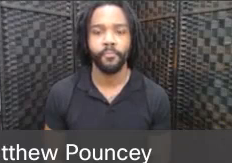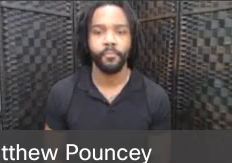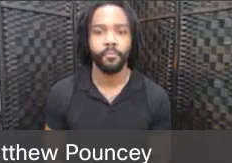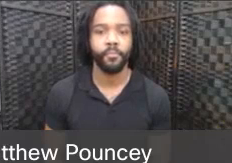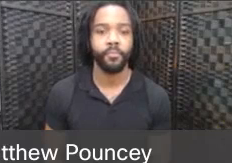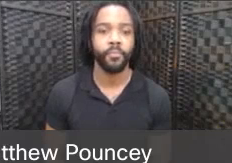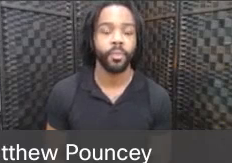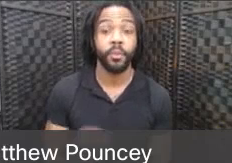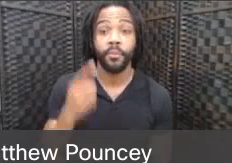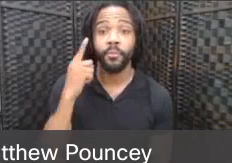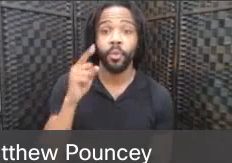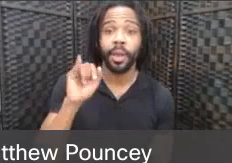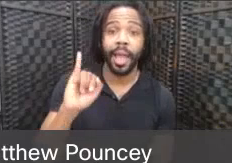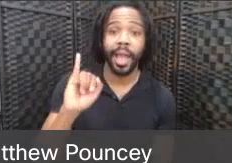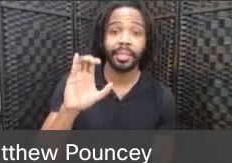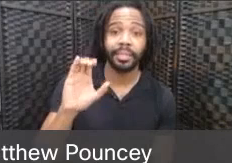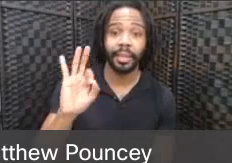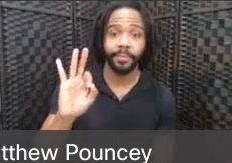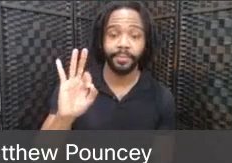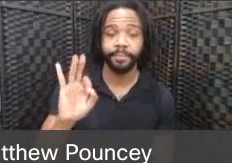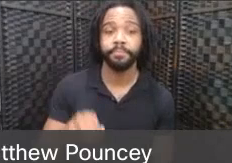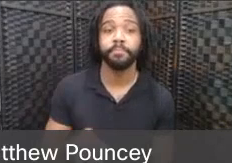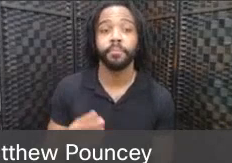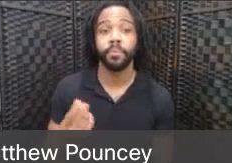So in intermediate care facilities,